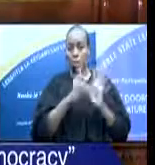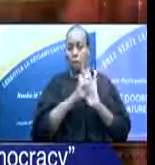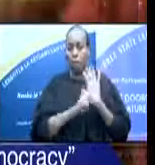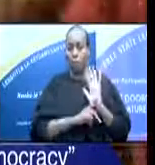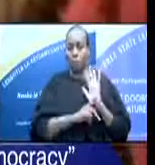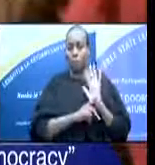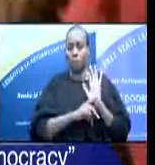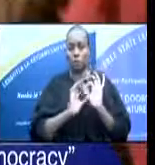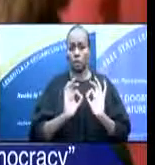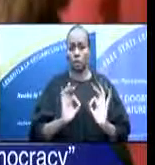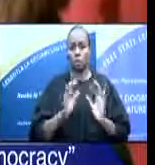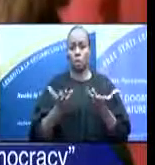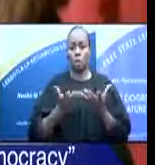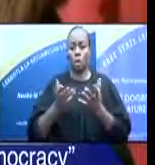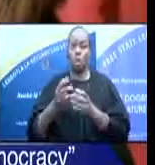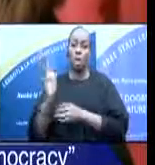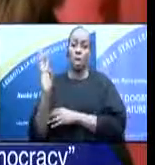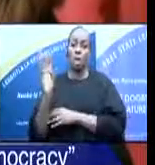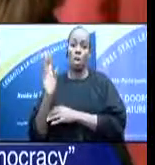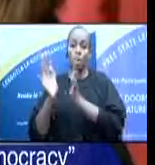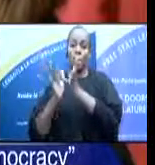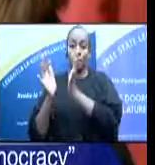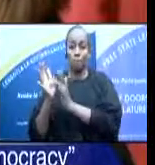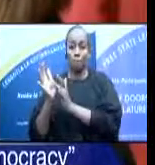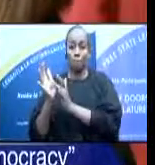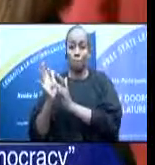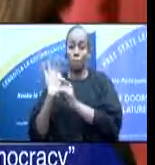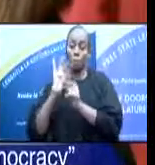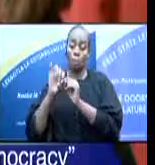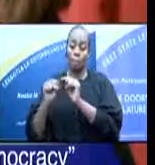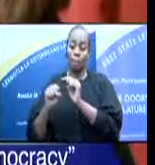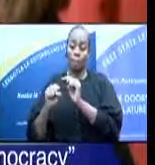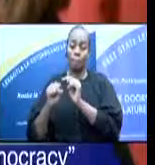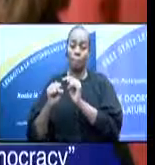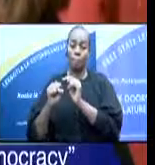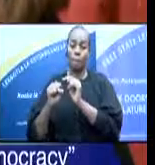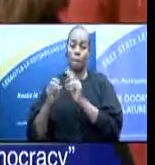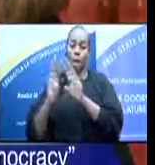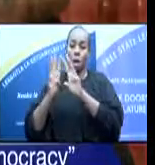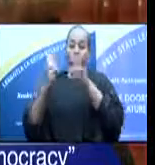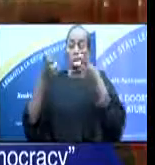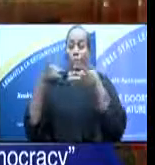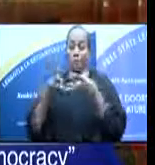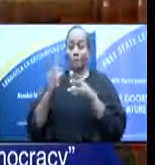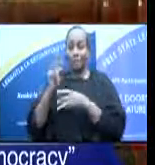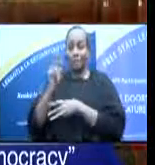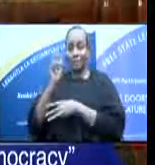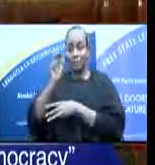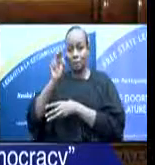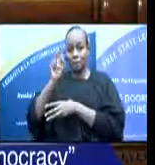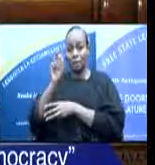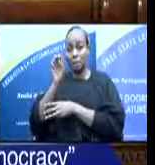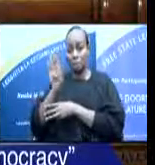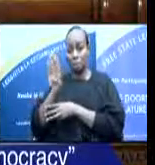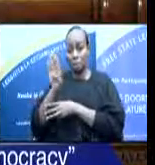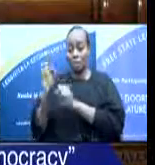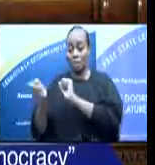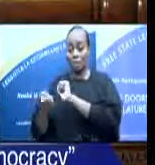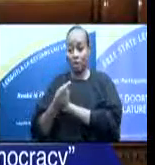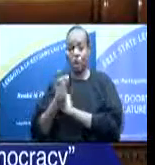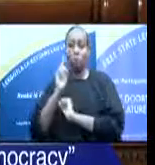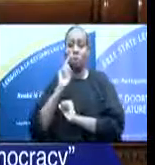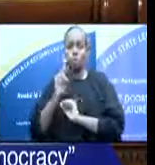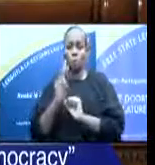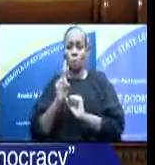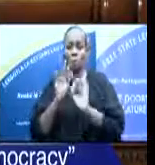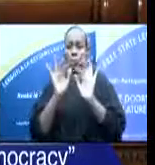entle mane dihlabeng mo ineng e le hore o no commemorate letsatsi la rona la TB mo re boneng kaofela